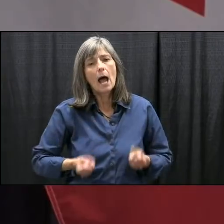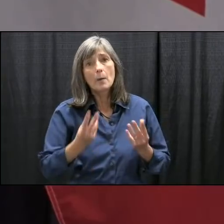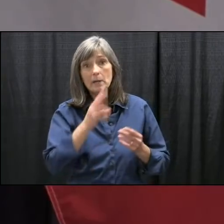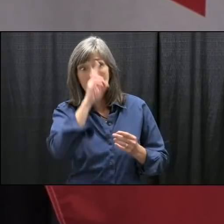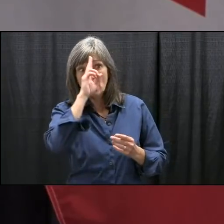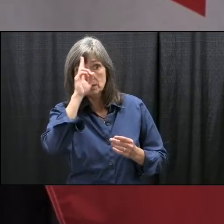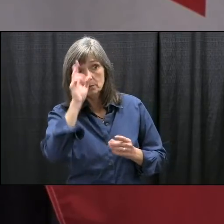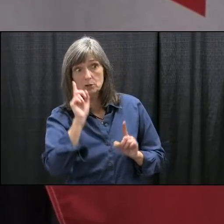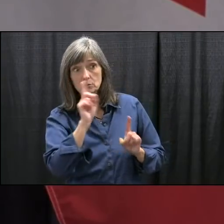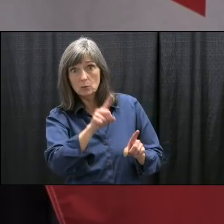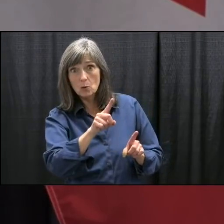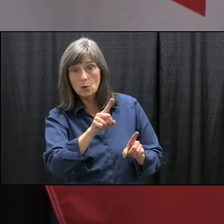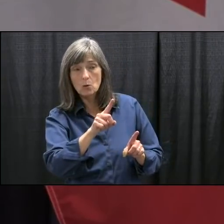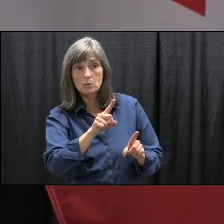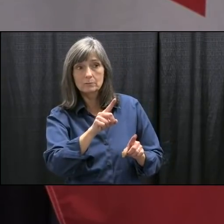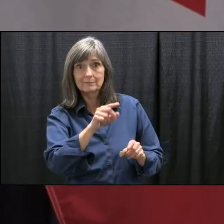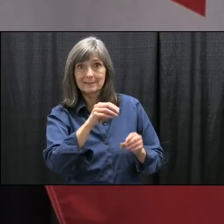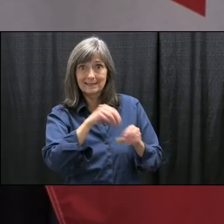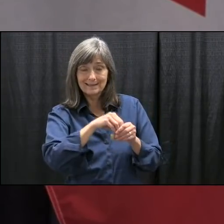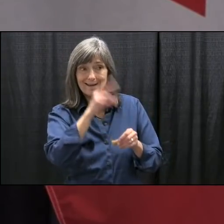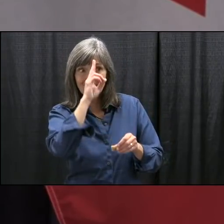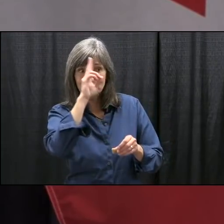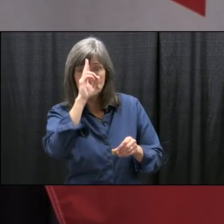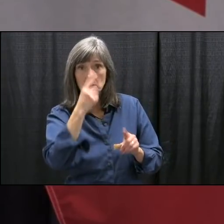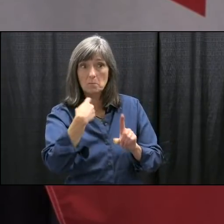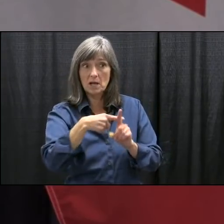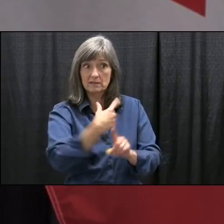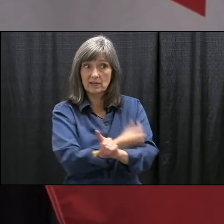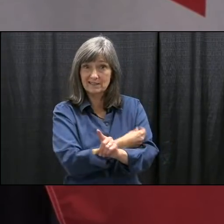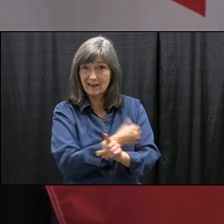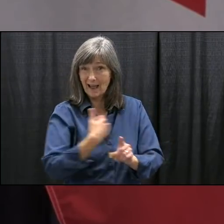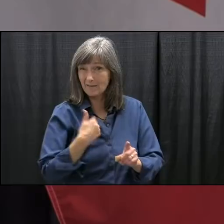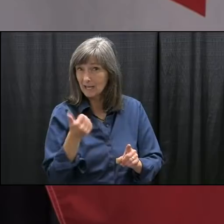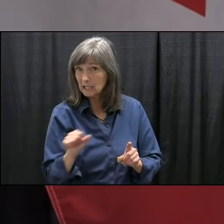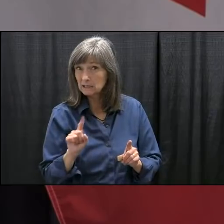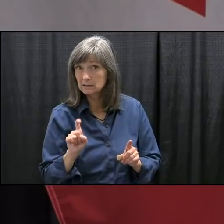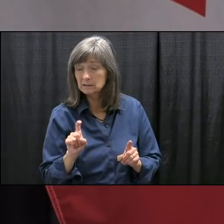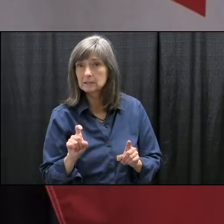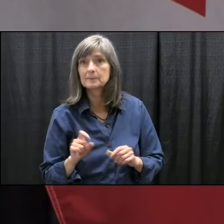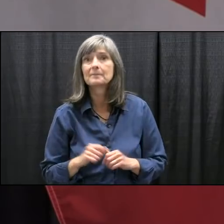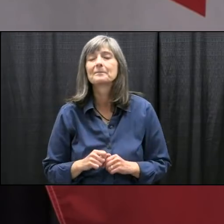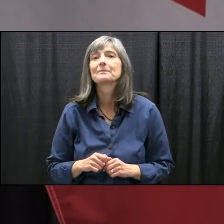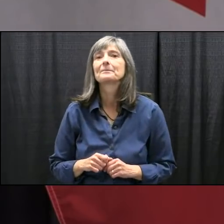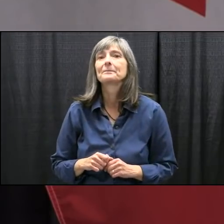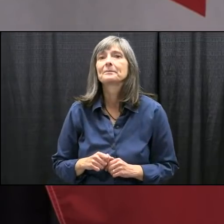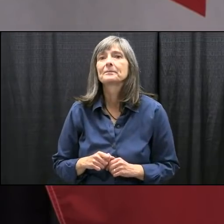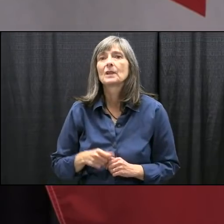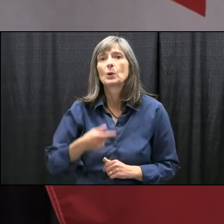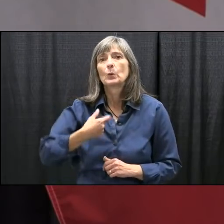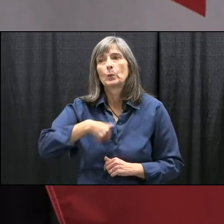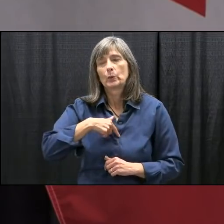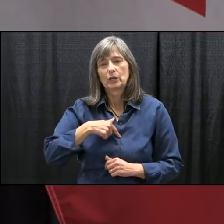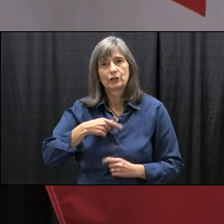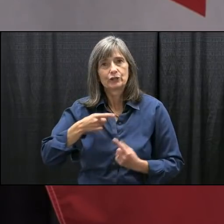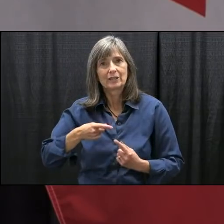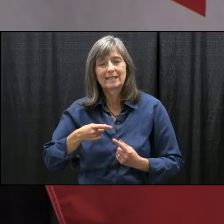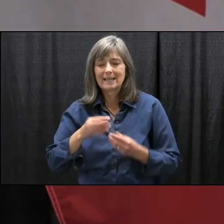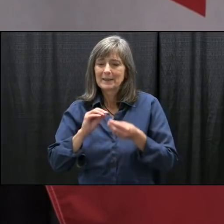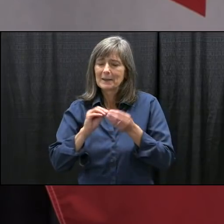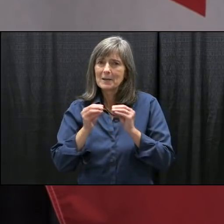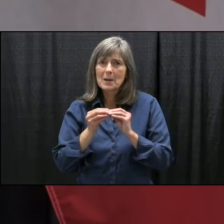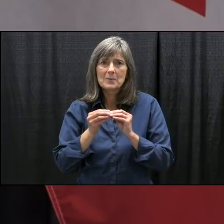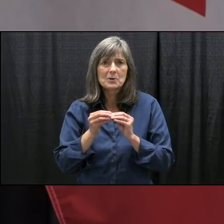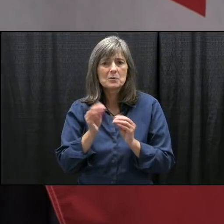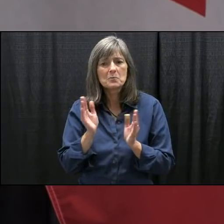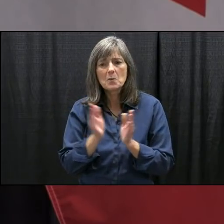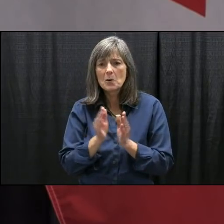So, Peter, this is something we really struggled with, and we actually had this conversations again, and myself and people out in the region. Because the numbers are so